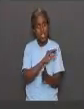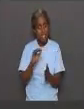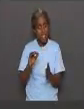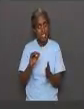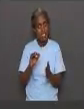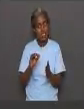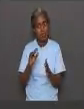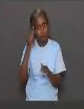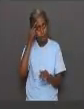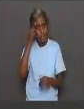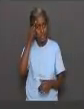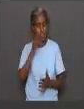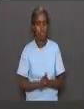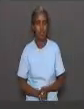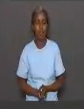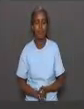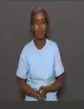and these dimensions.